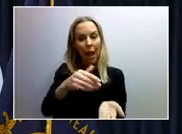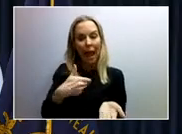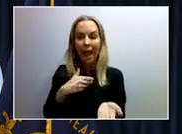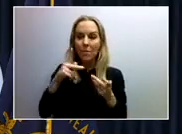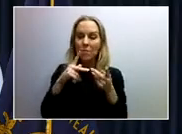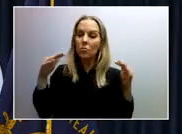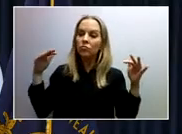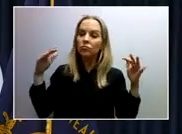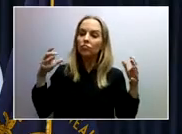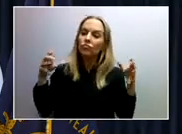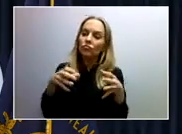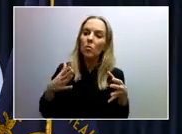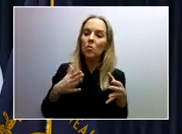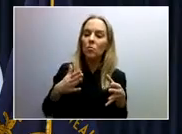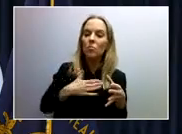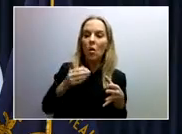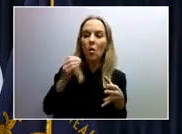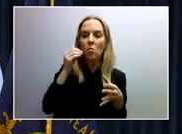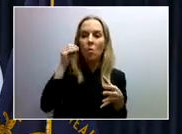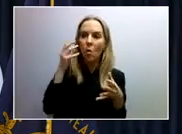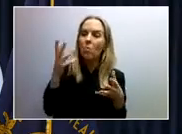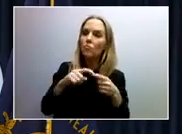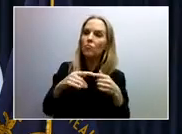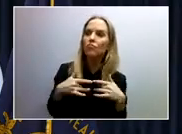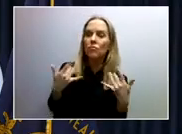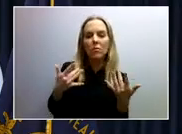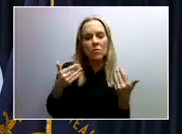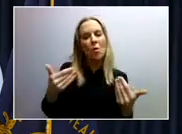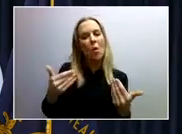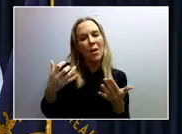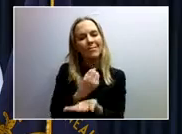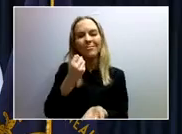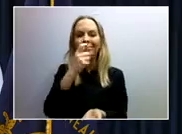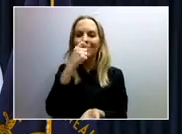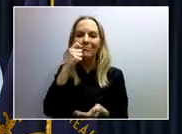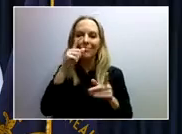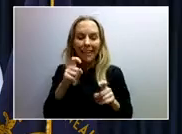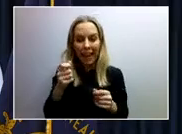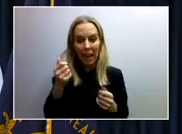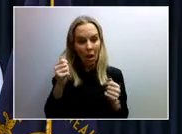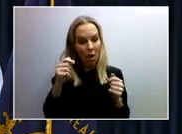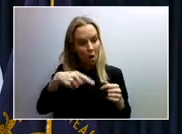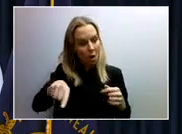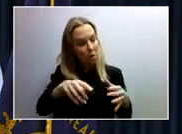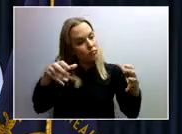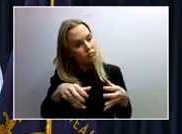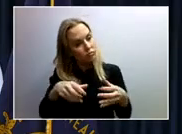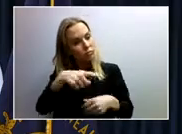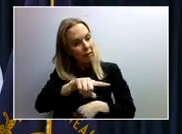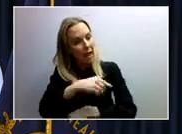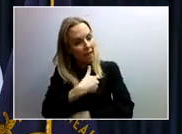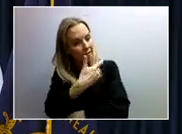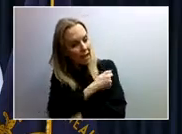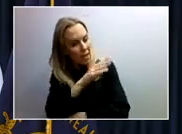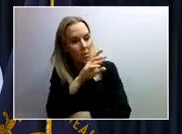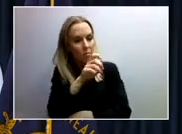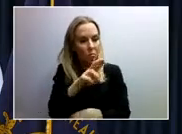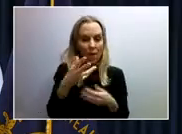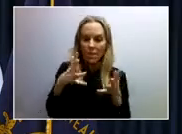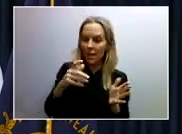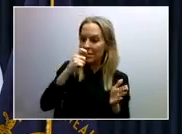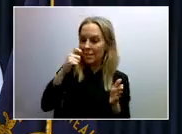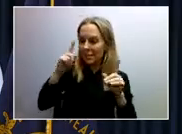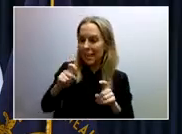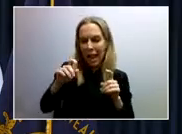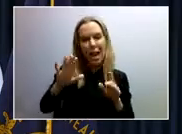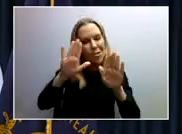wear masks, get a test that day, right? If everybody's vaccinated, boosted, and you test that day, then great, right? So we